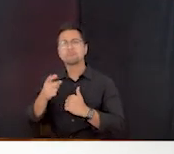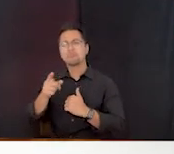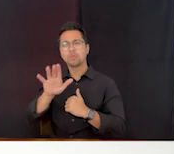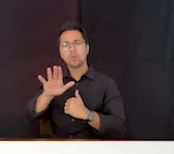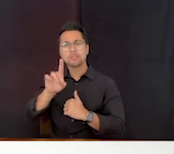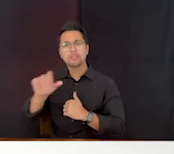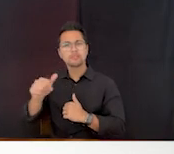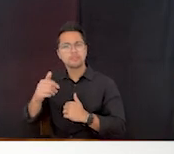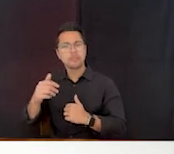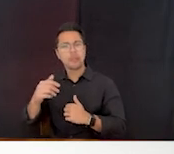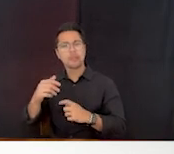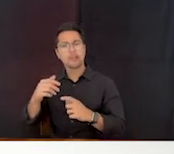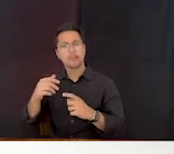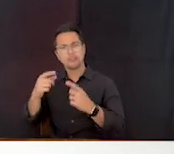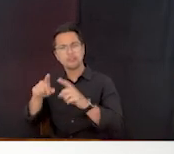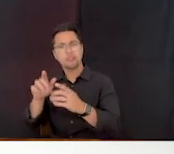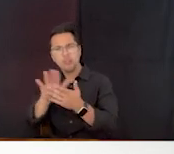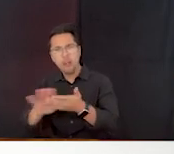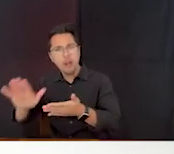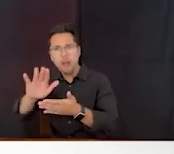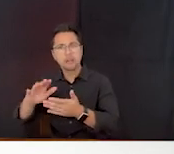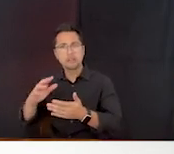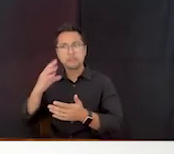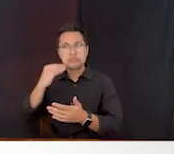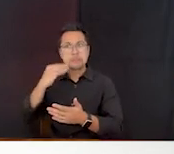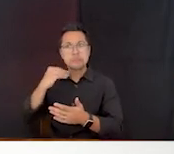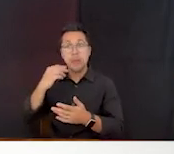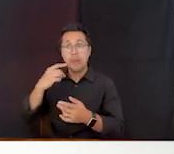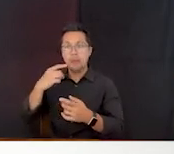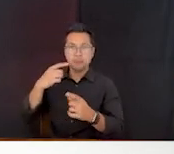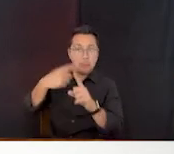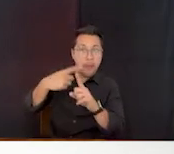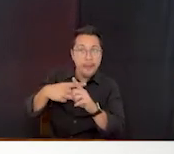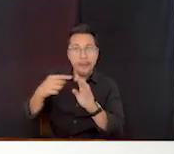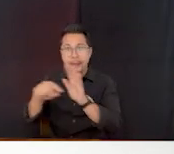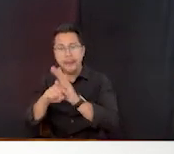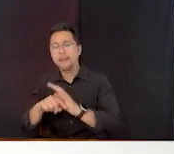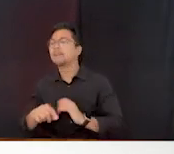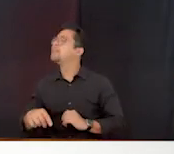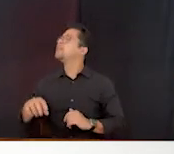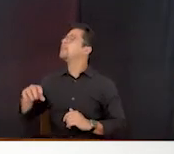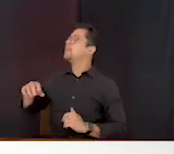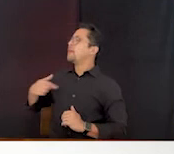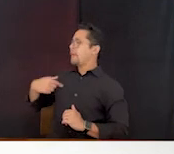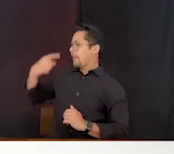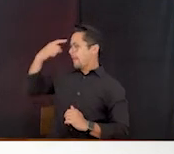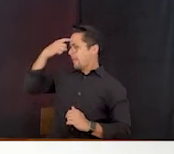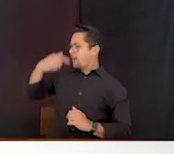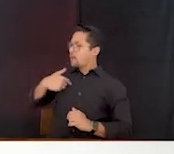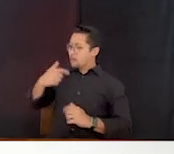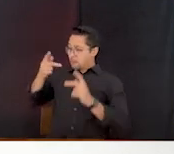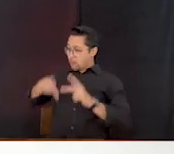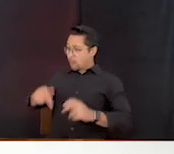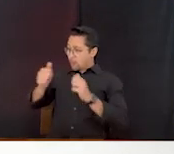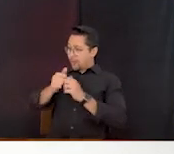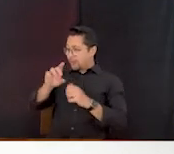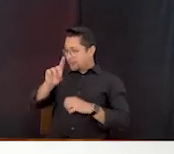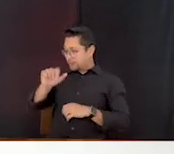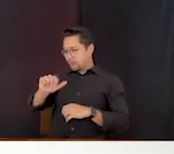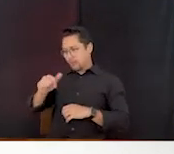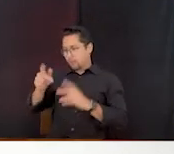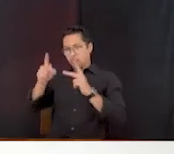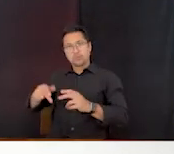in college? Right. Well, I think as a person with a disability, a person with an